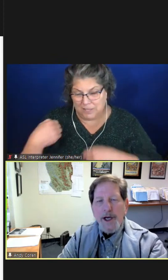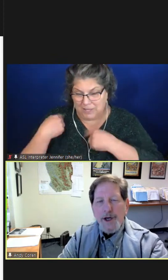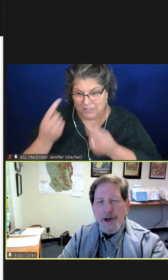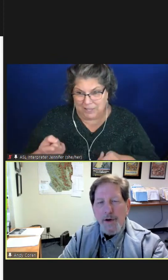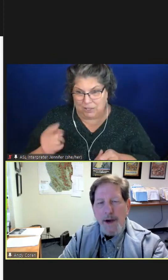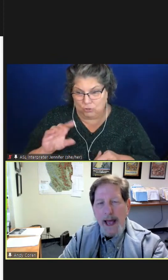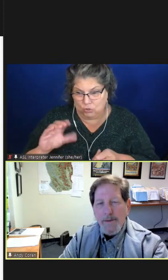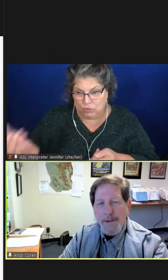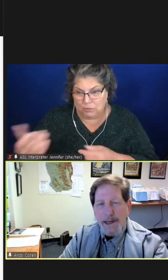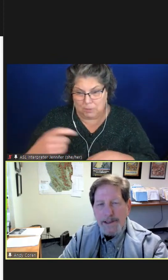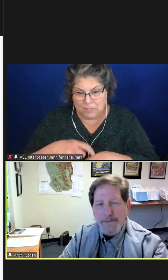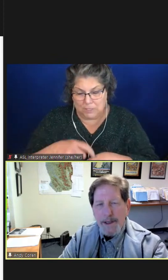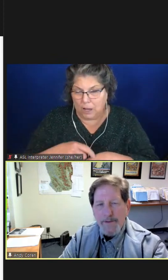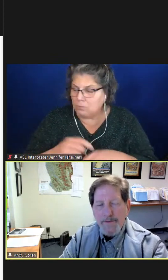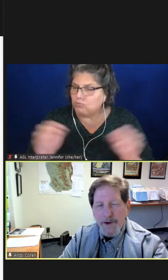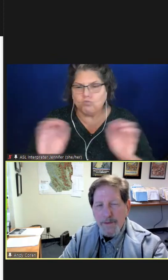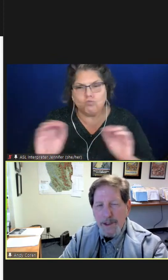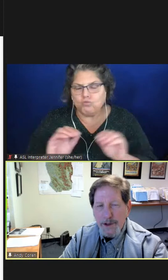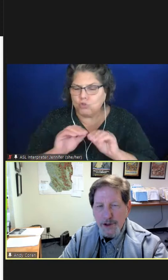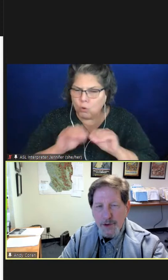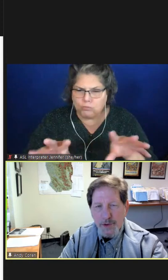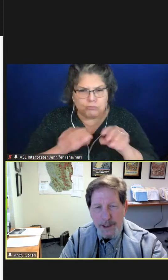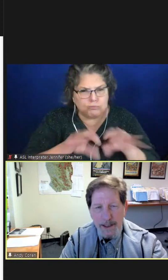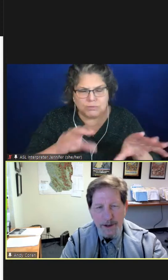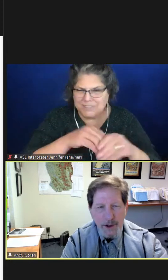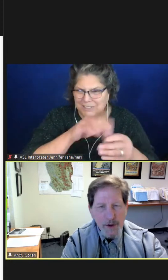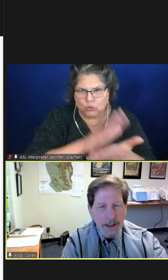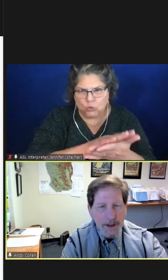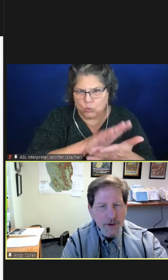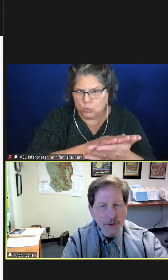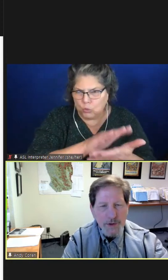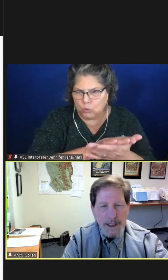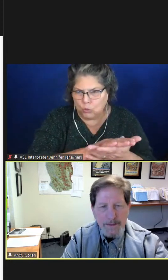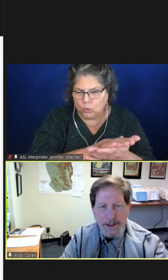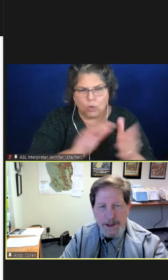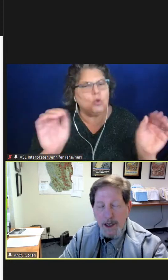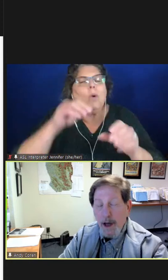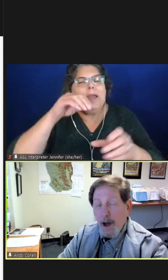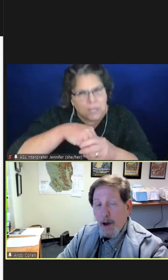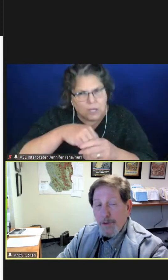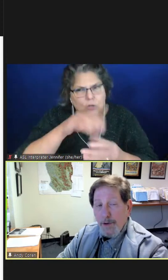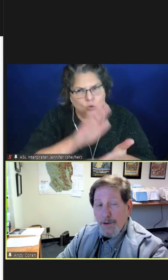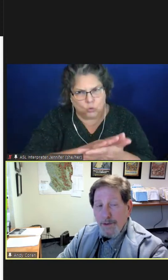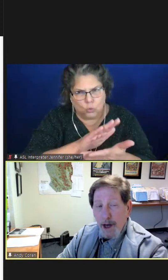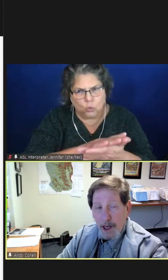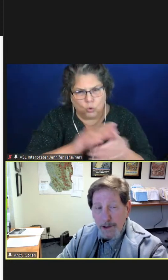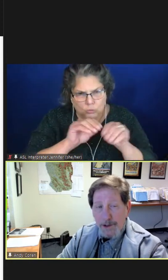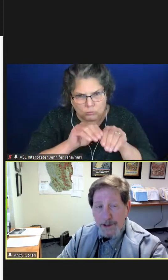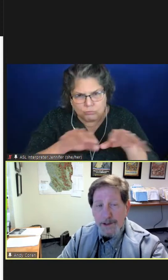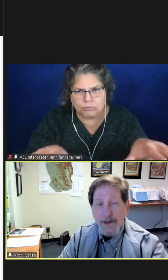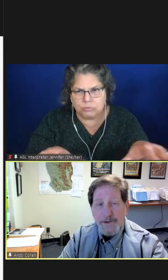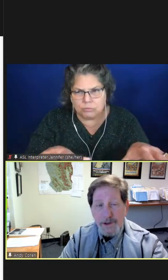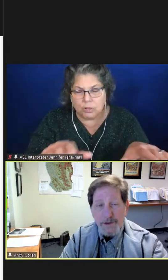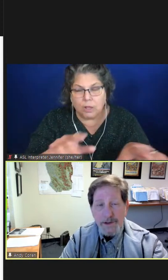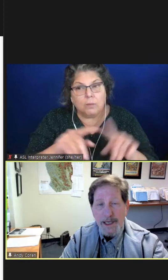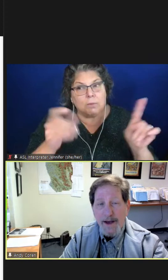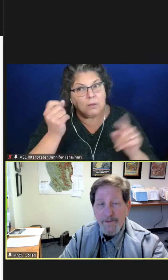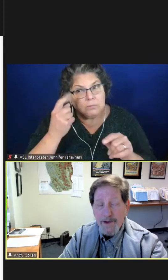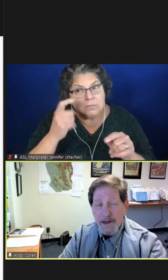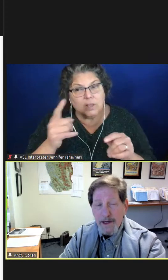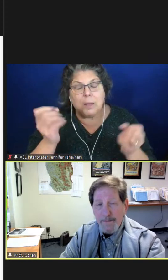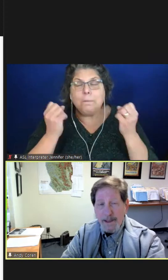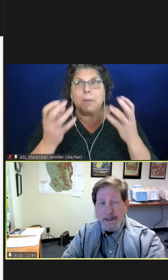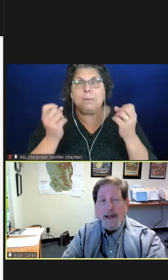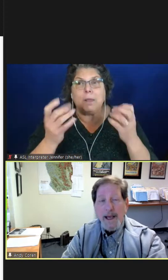holidays, no outbreaks have been confirmed in the schools. That is, no in-school transmission, although hundreds of students